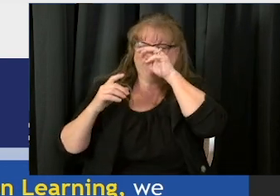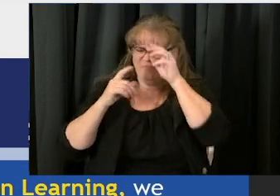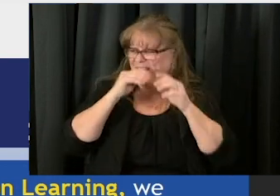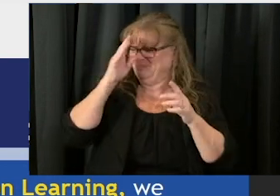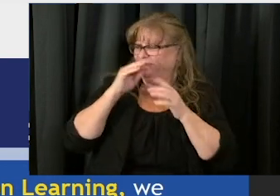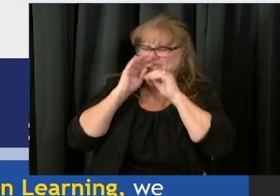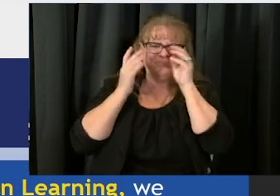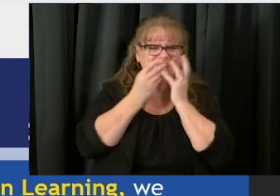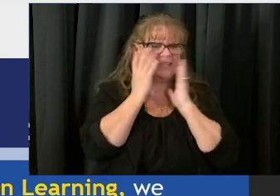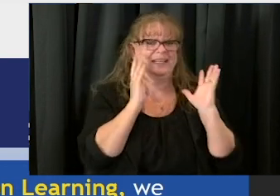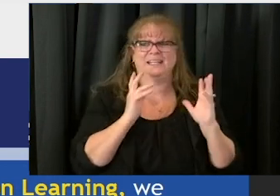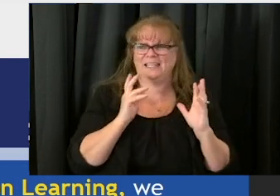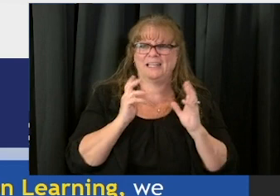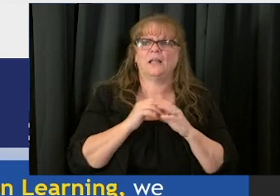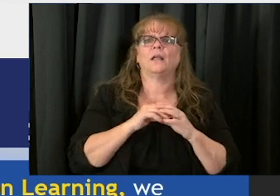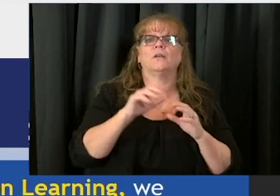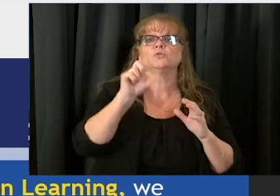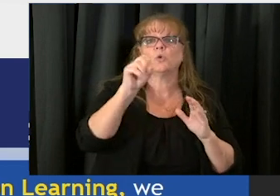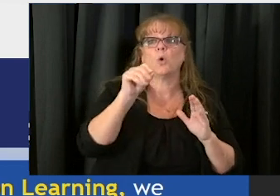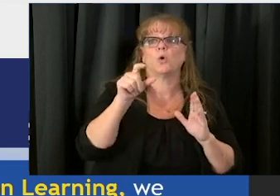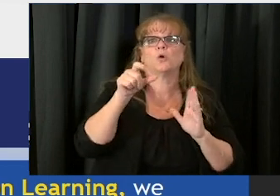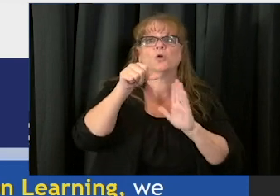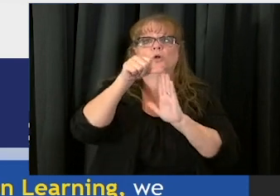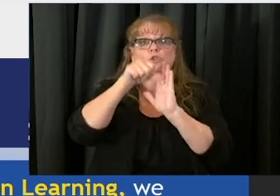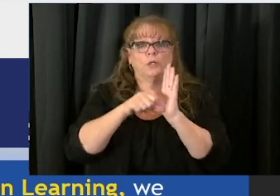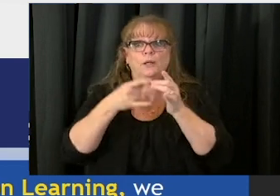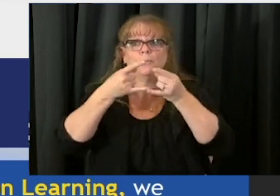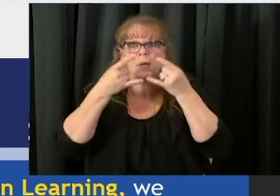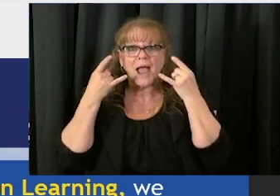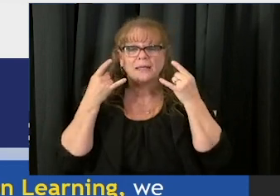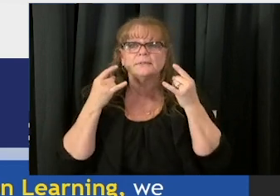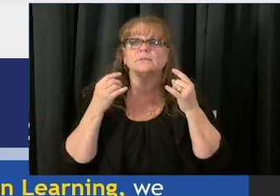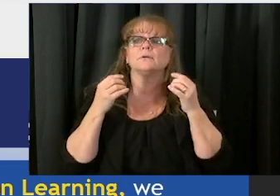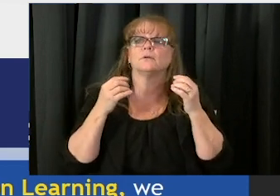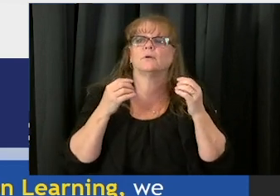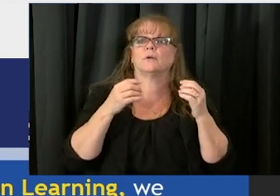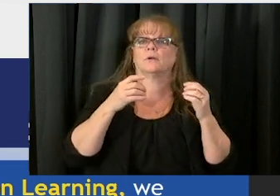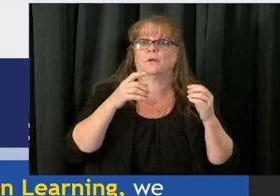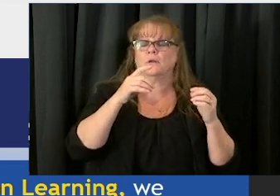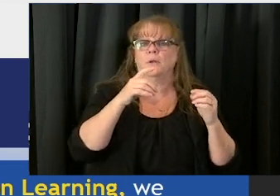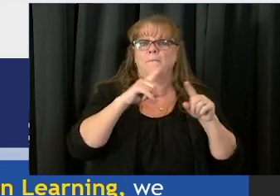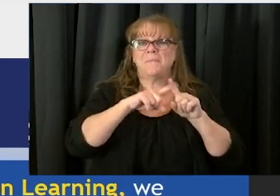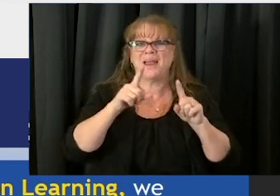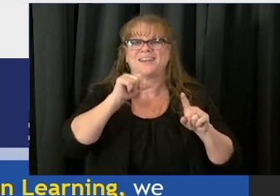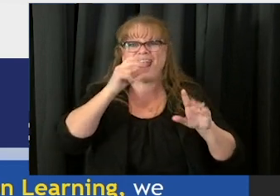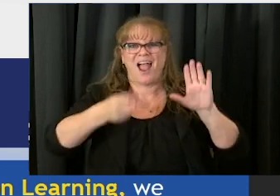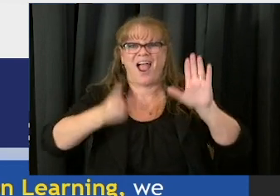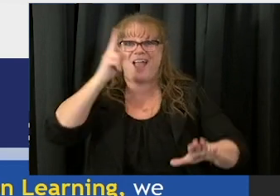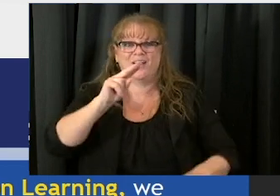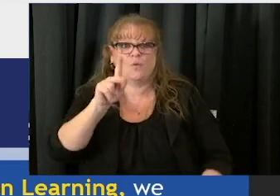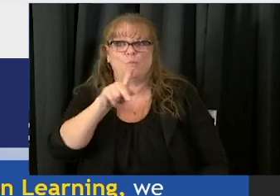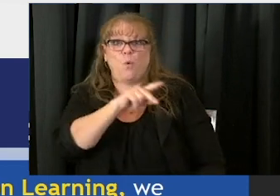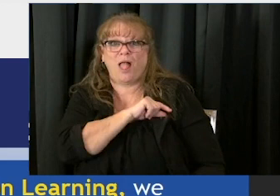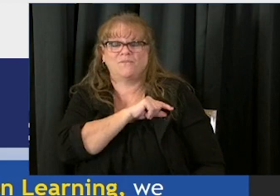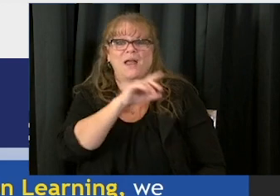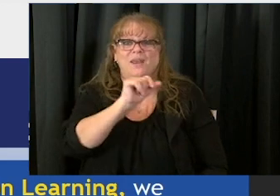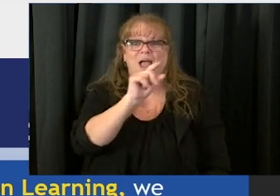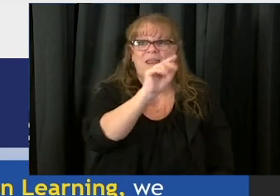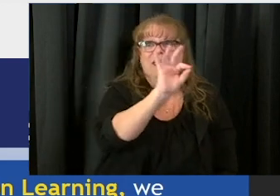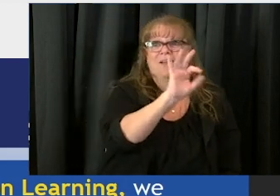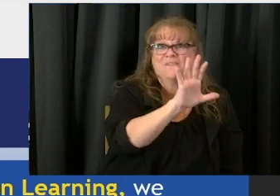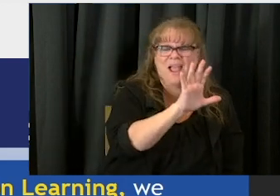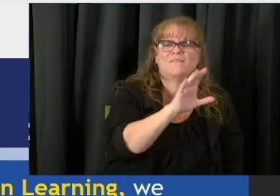a KN95 mask. We want to make these available to teachers, and that will be included in the delivery. Schools need to opt into